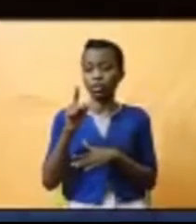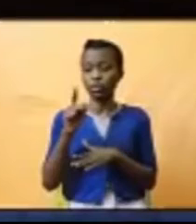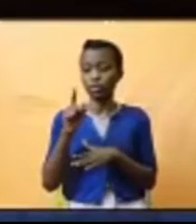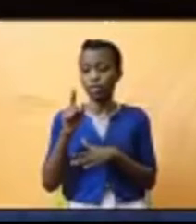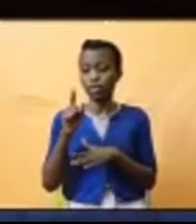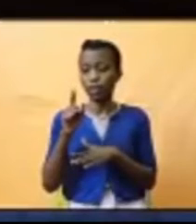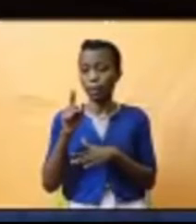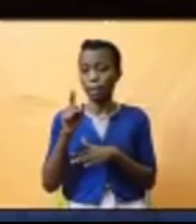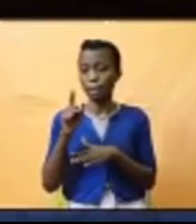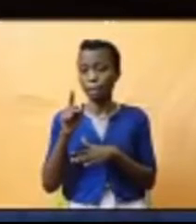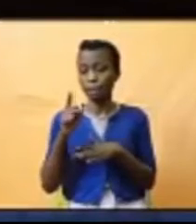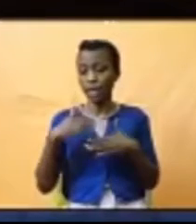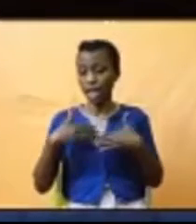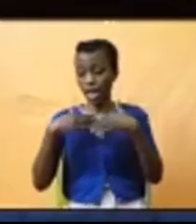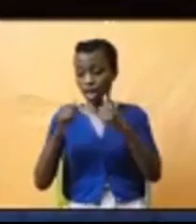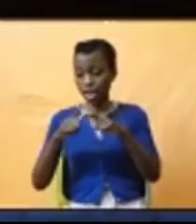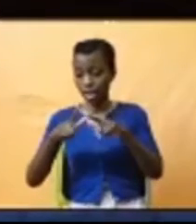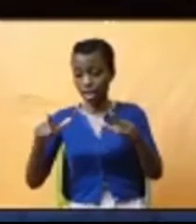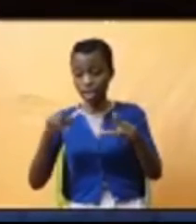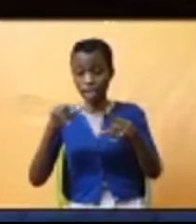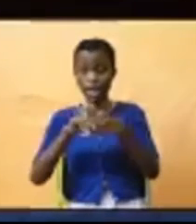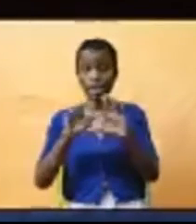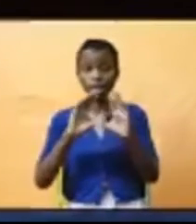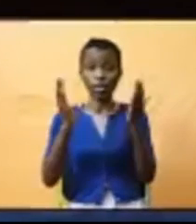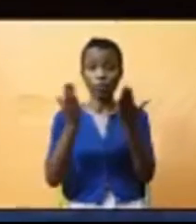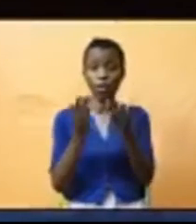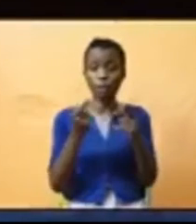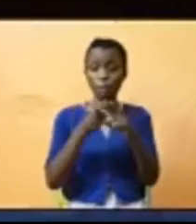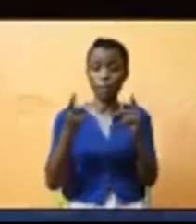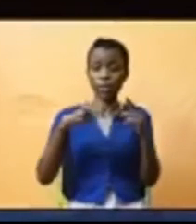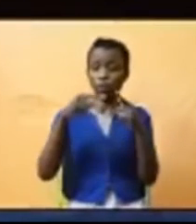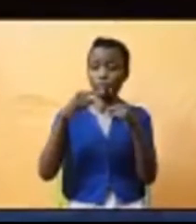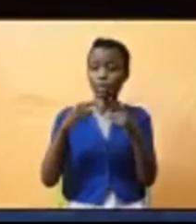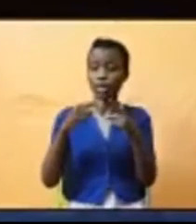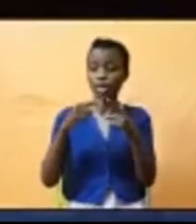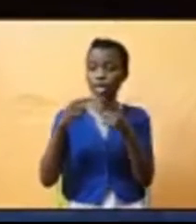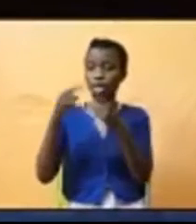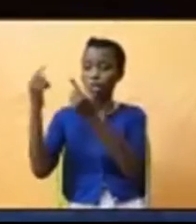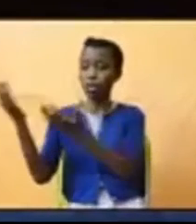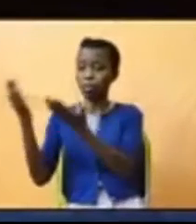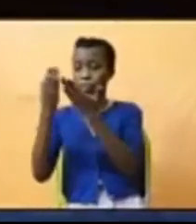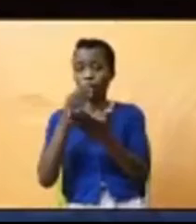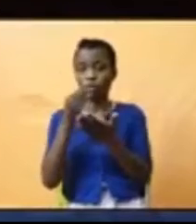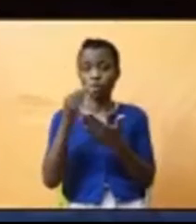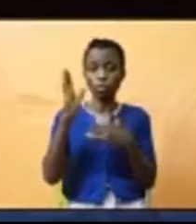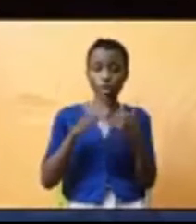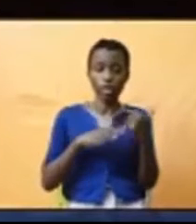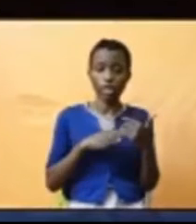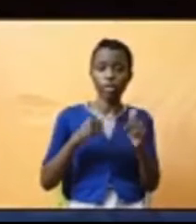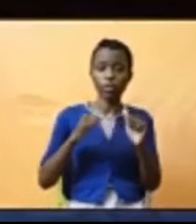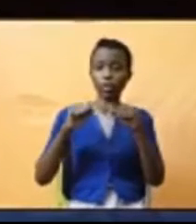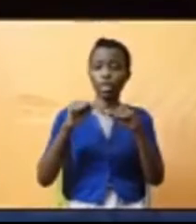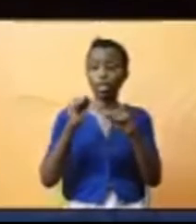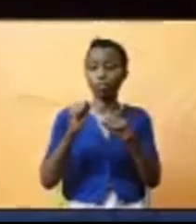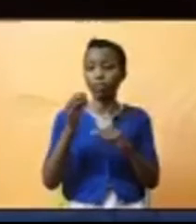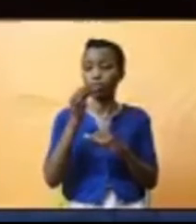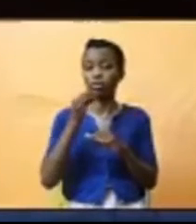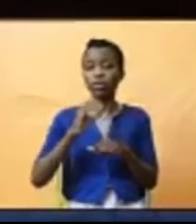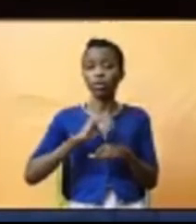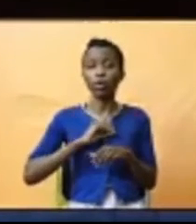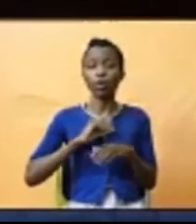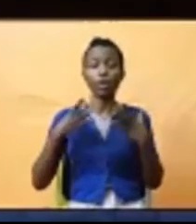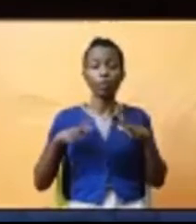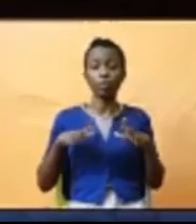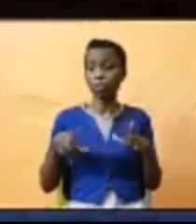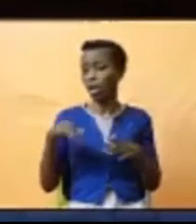lands in the globe, yet we are importing more than actually being able to feed our own population.